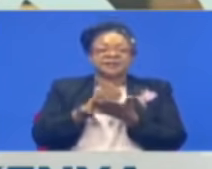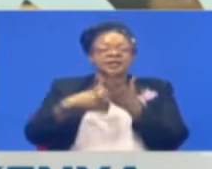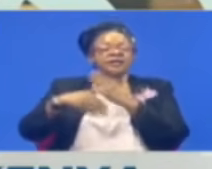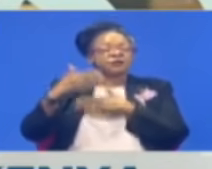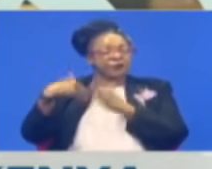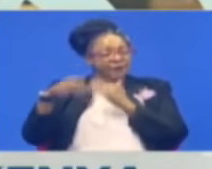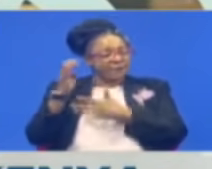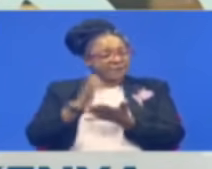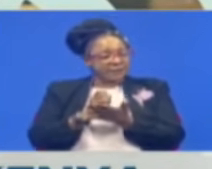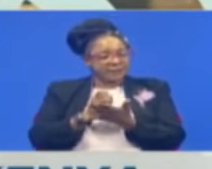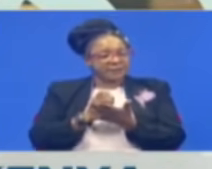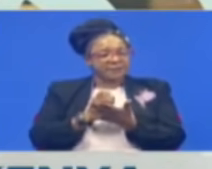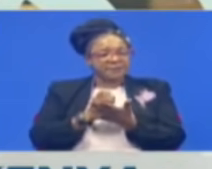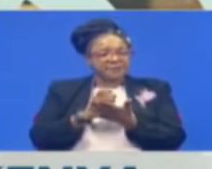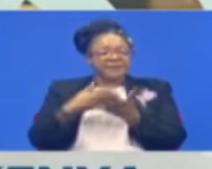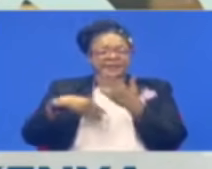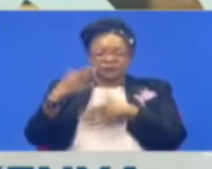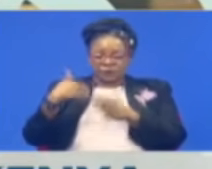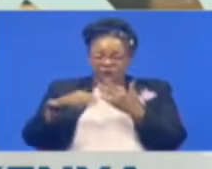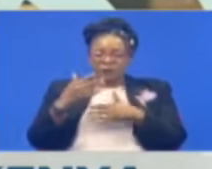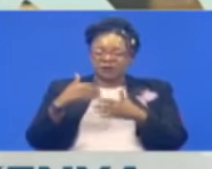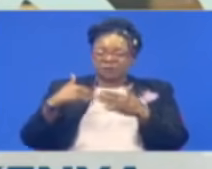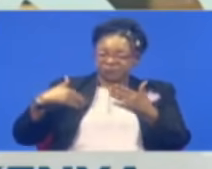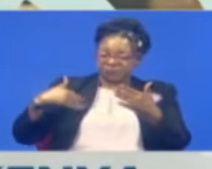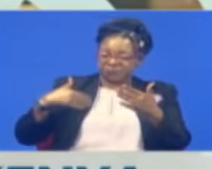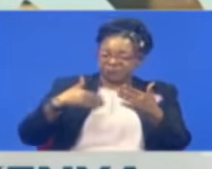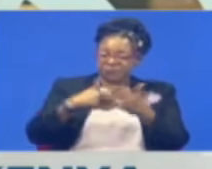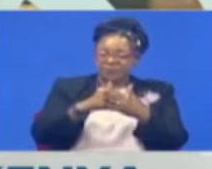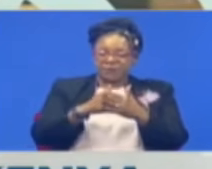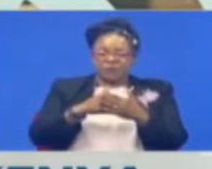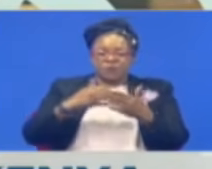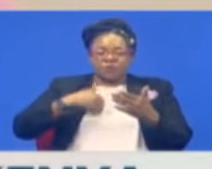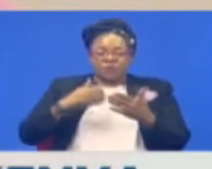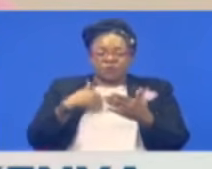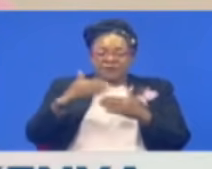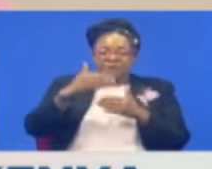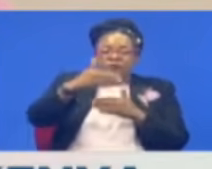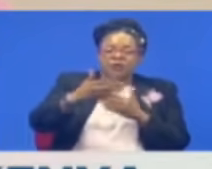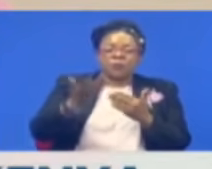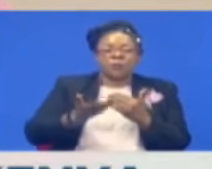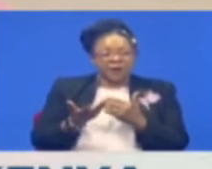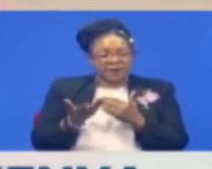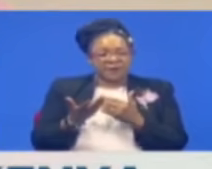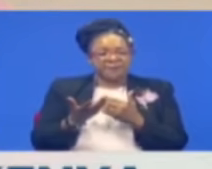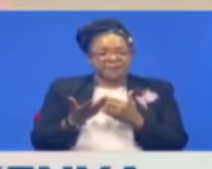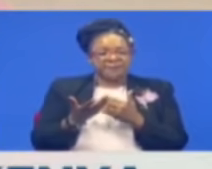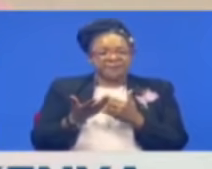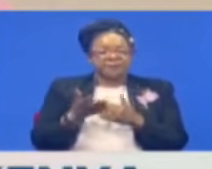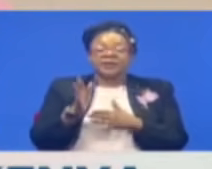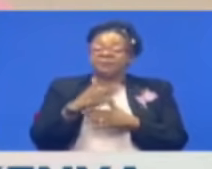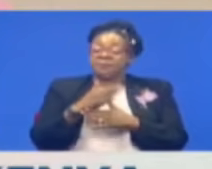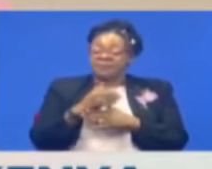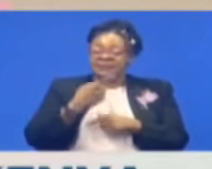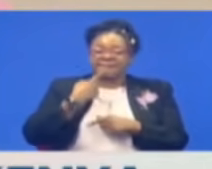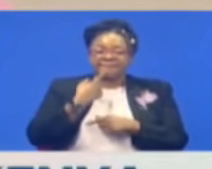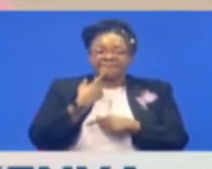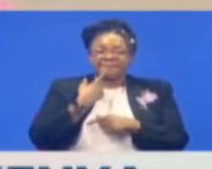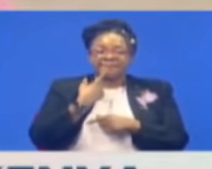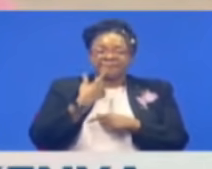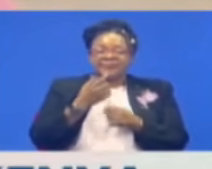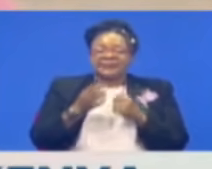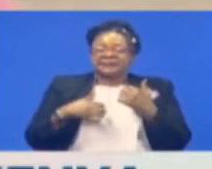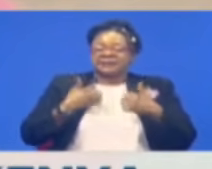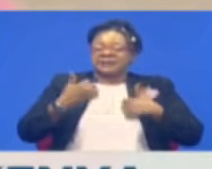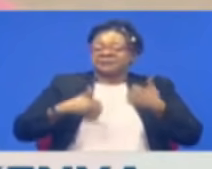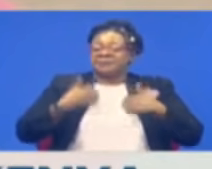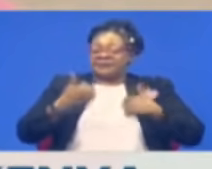facts, historical trend, where we are going in the future. Diplomacy experts say that the excitement in the air